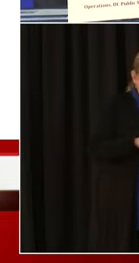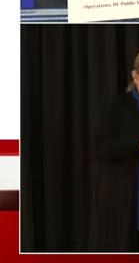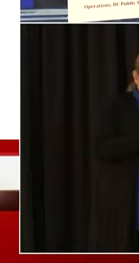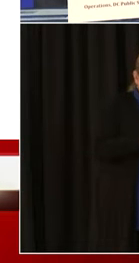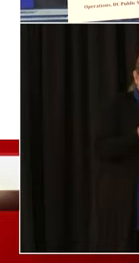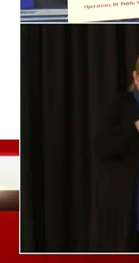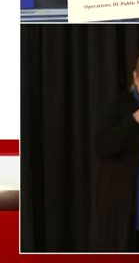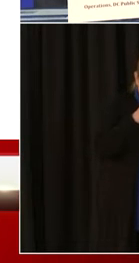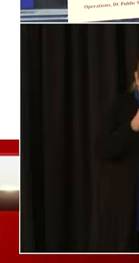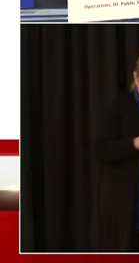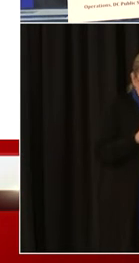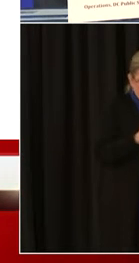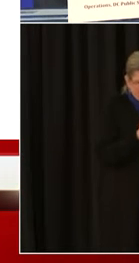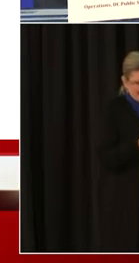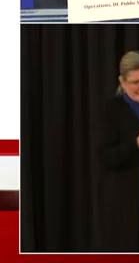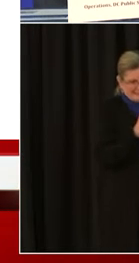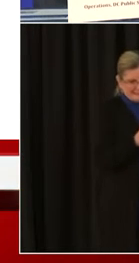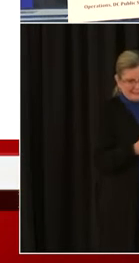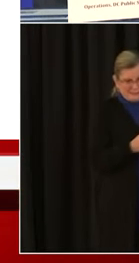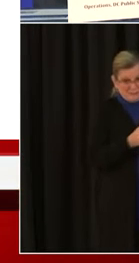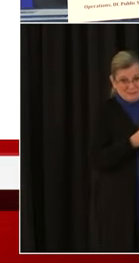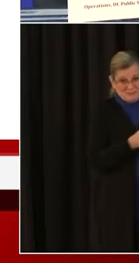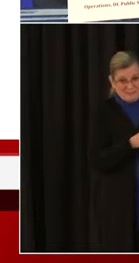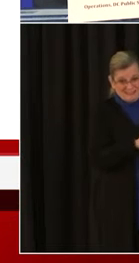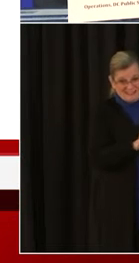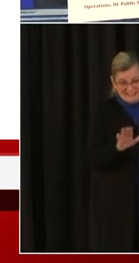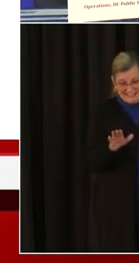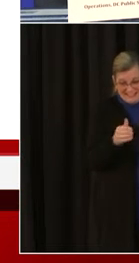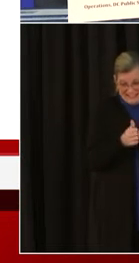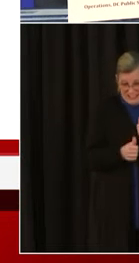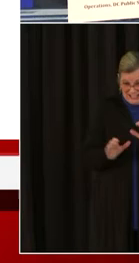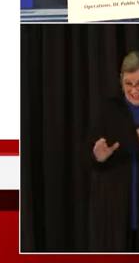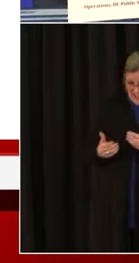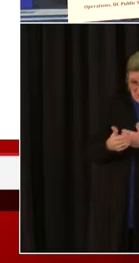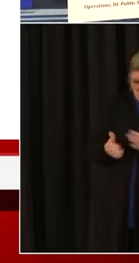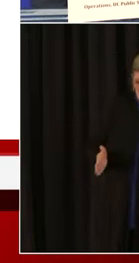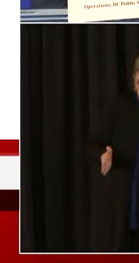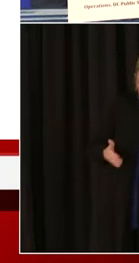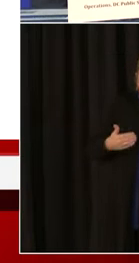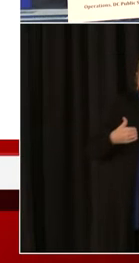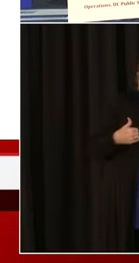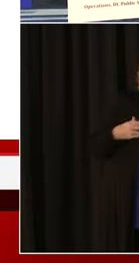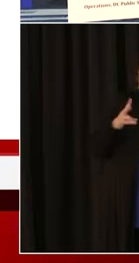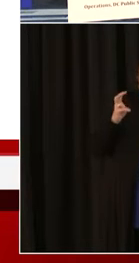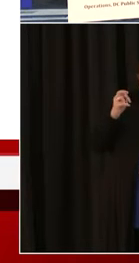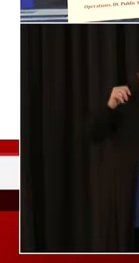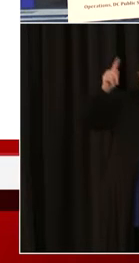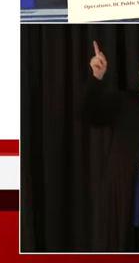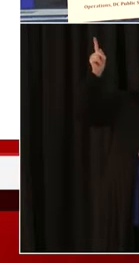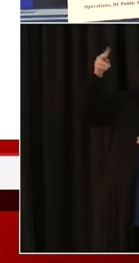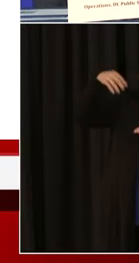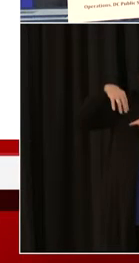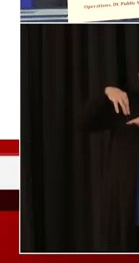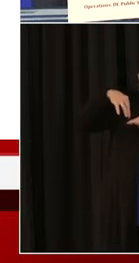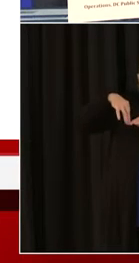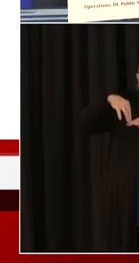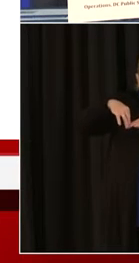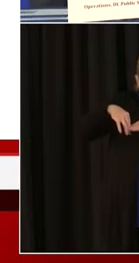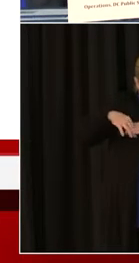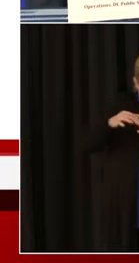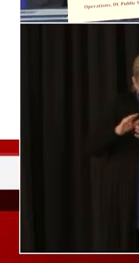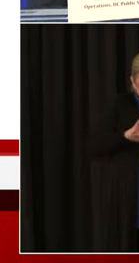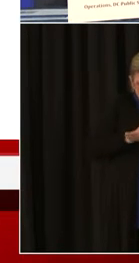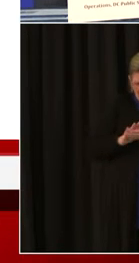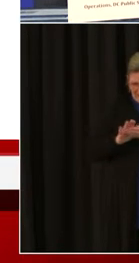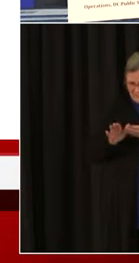single classroom and shared workspaces will have a mobile HEPA filter, which you see an image on the screen here,